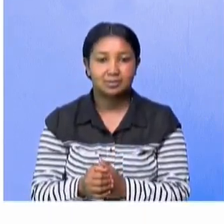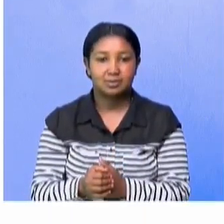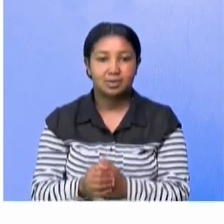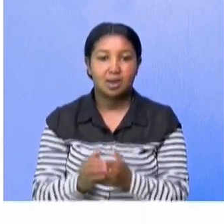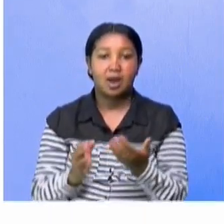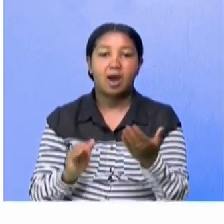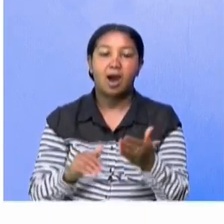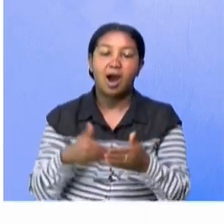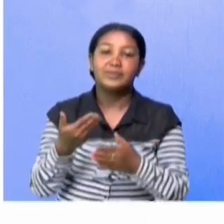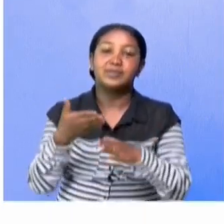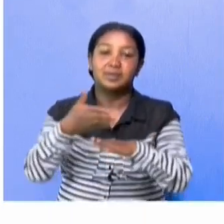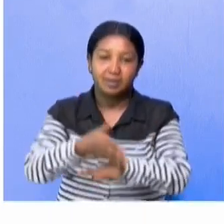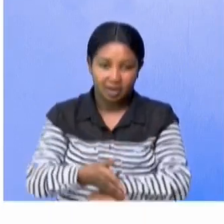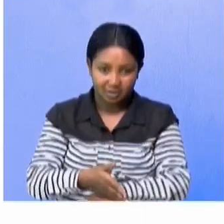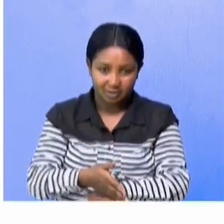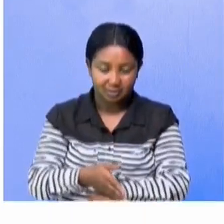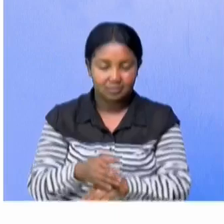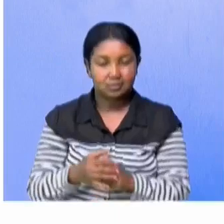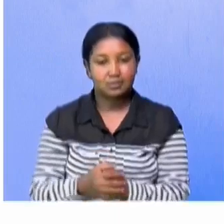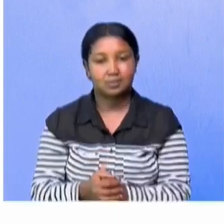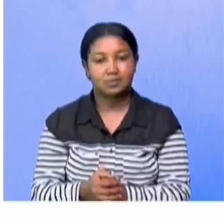after that,